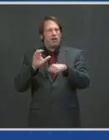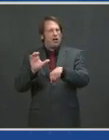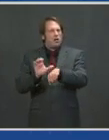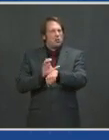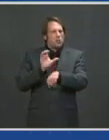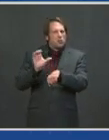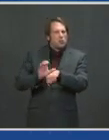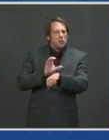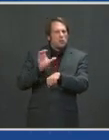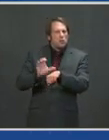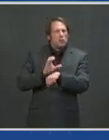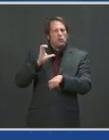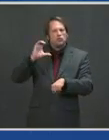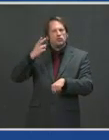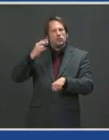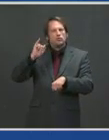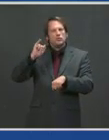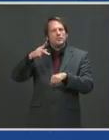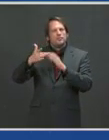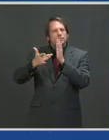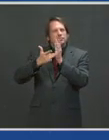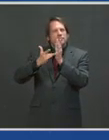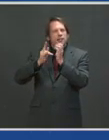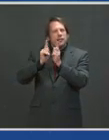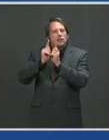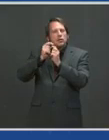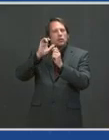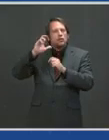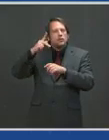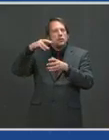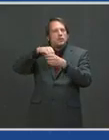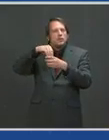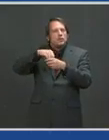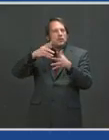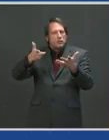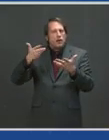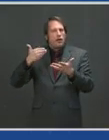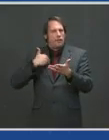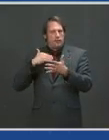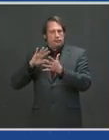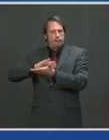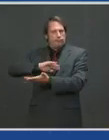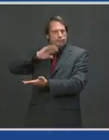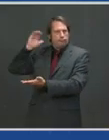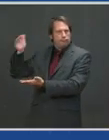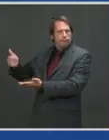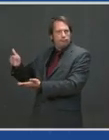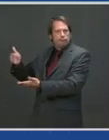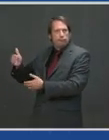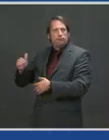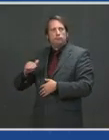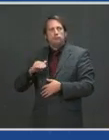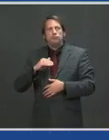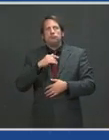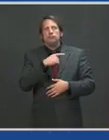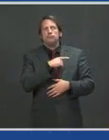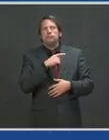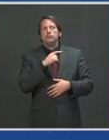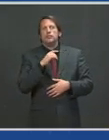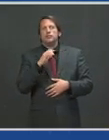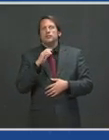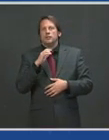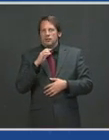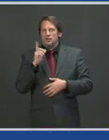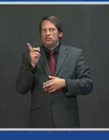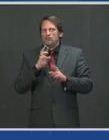have to have our own supply. We have to work together. We're working on that. Chuck Schumer and I think McConnell are about to introduce a bill along